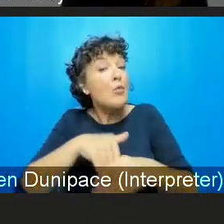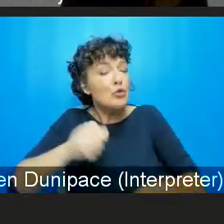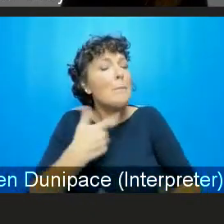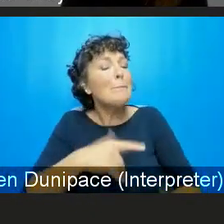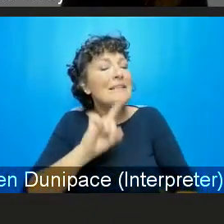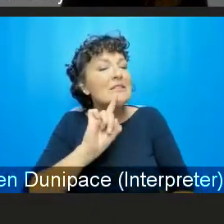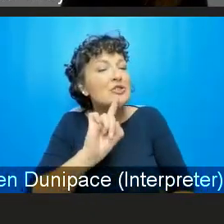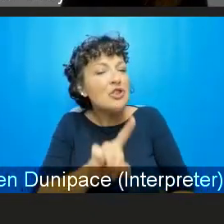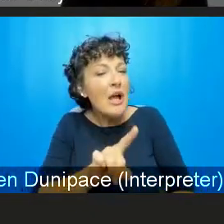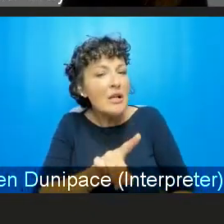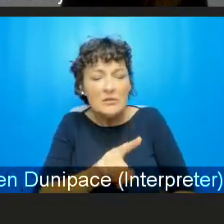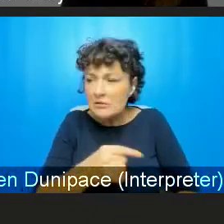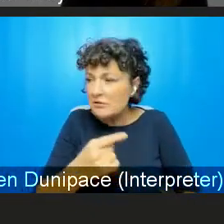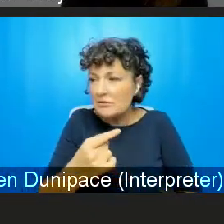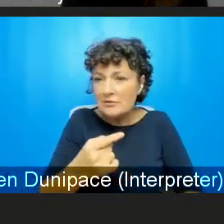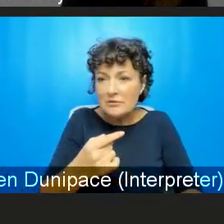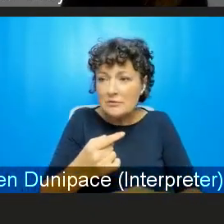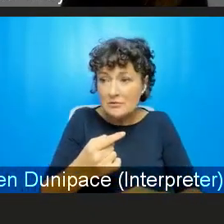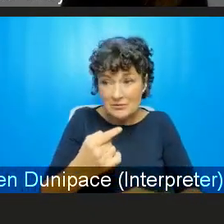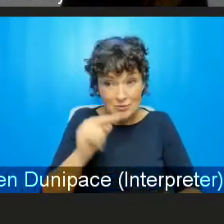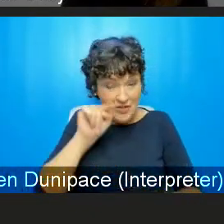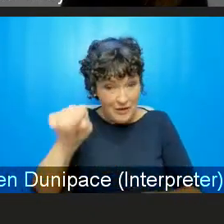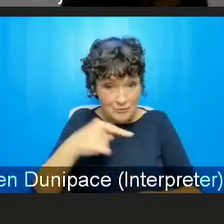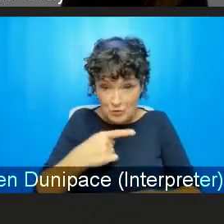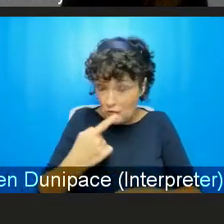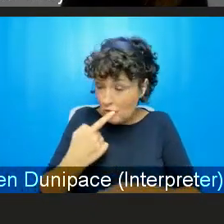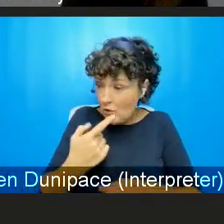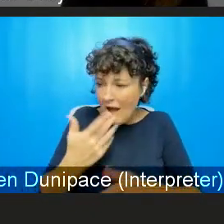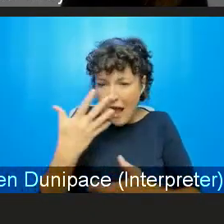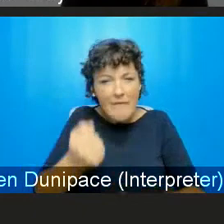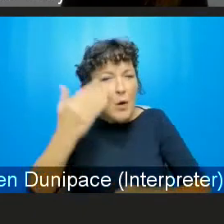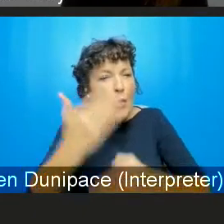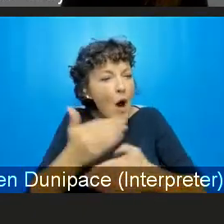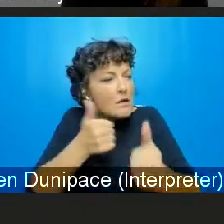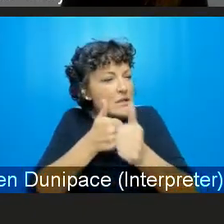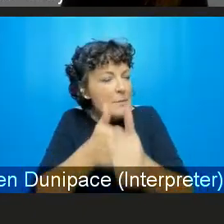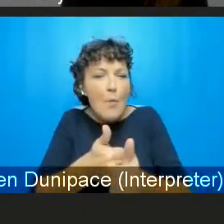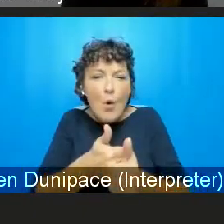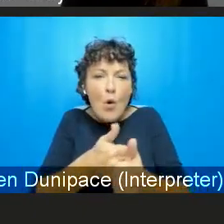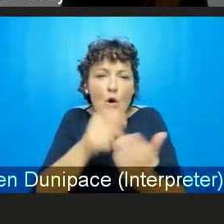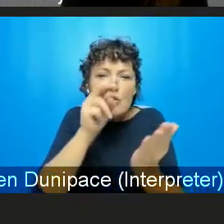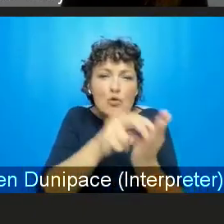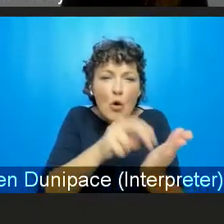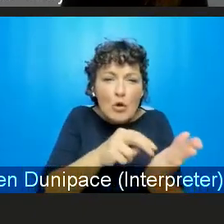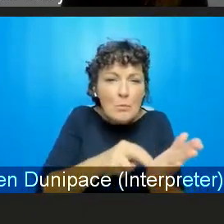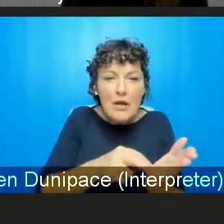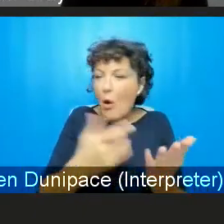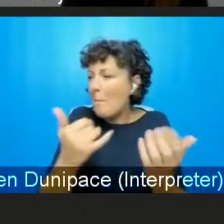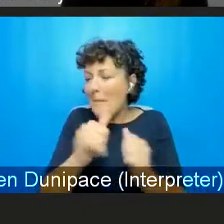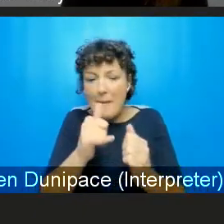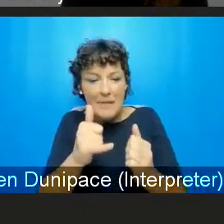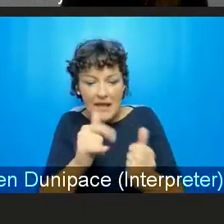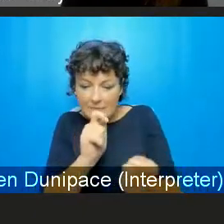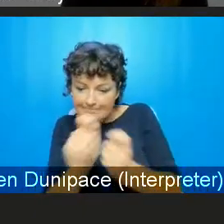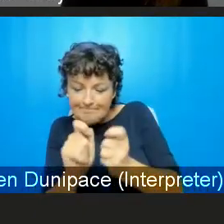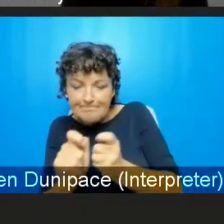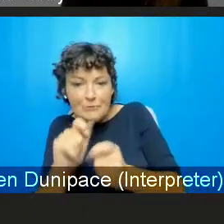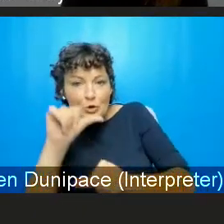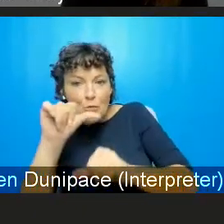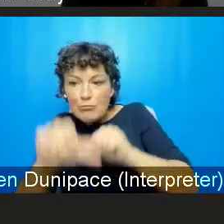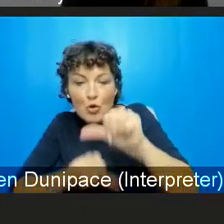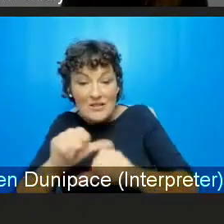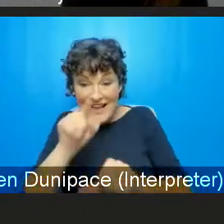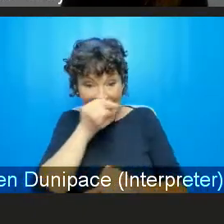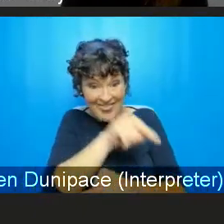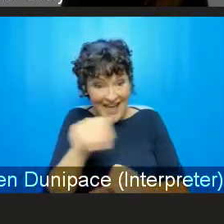work support document as well, or sort of process, maybe tying it in with part of your performance review. And